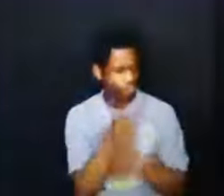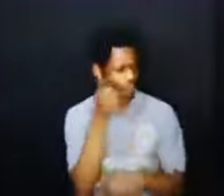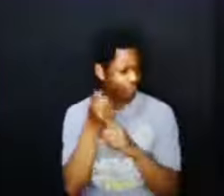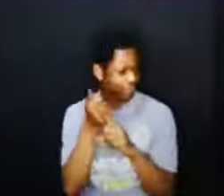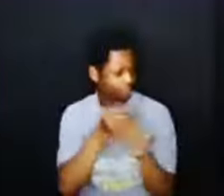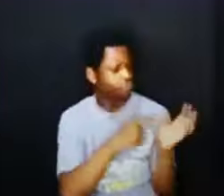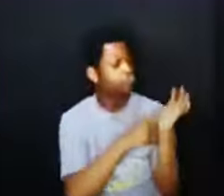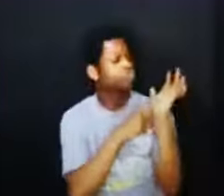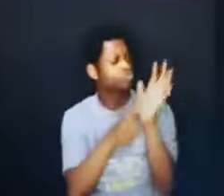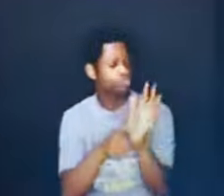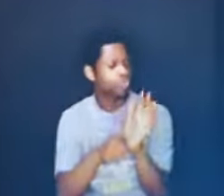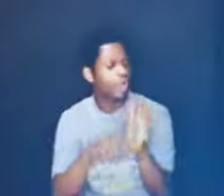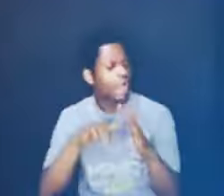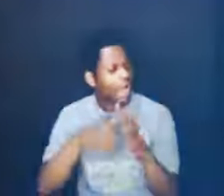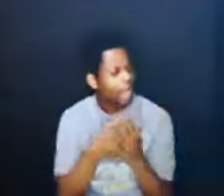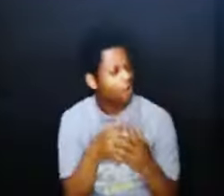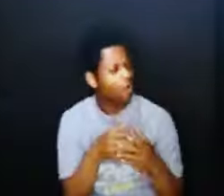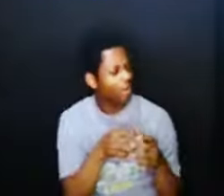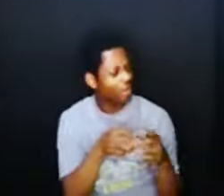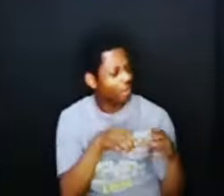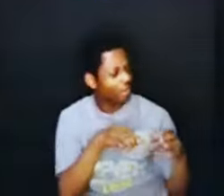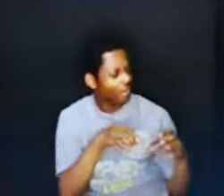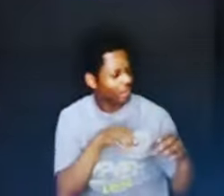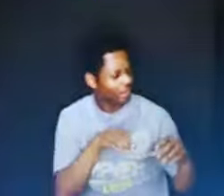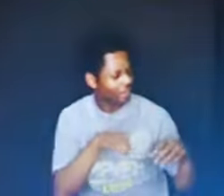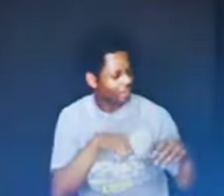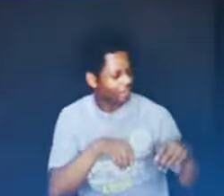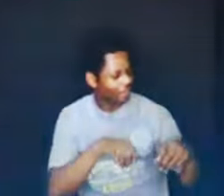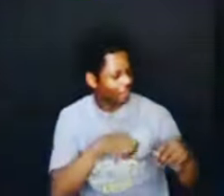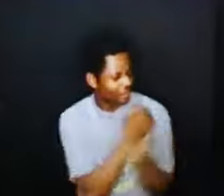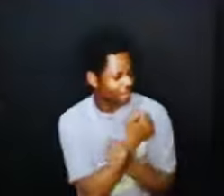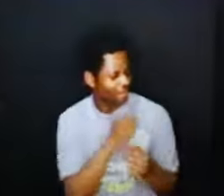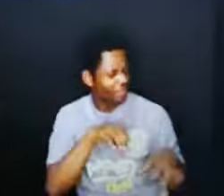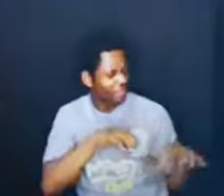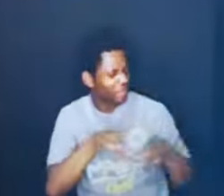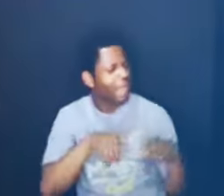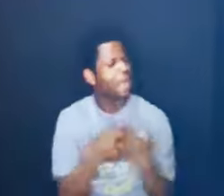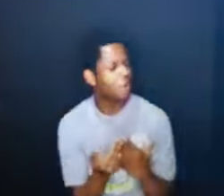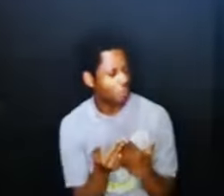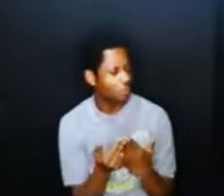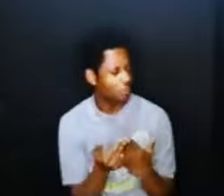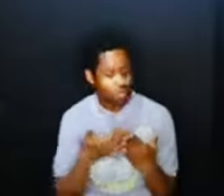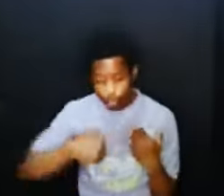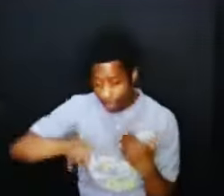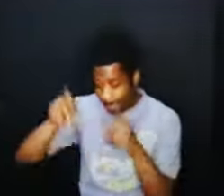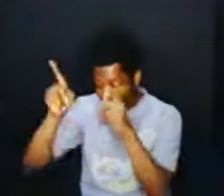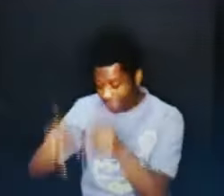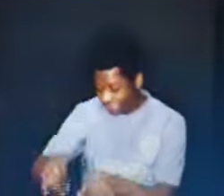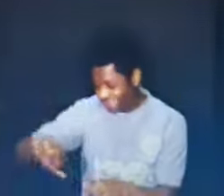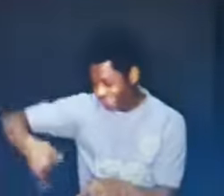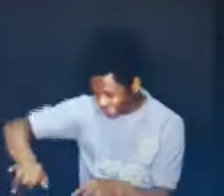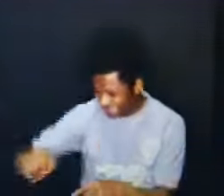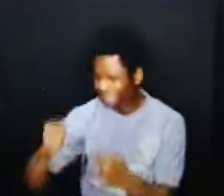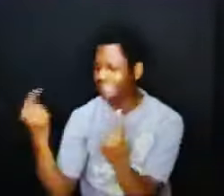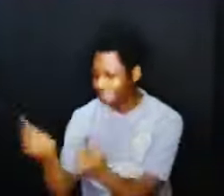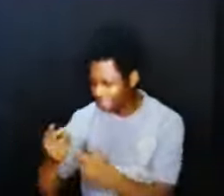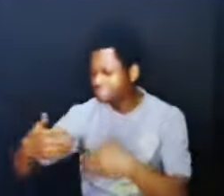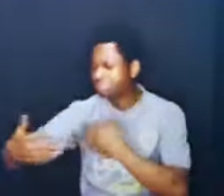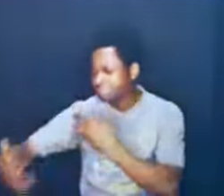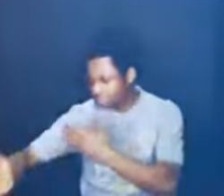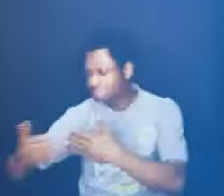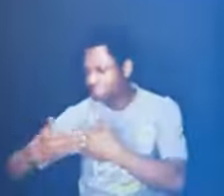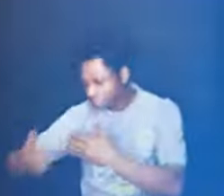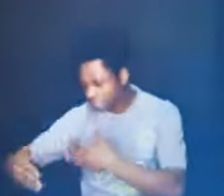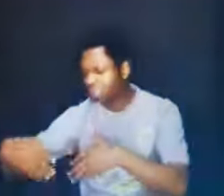as to how it operates. While a person is still a sinner, while a person is still an enemy, while someone is